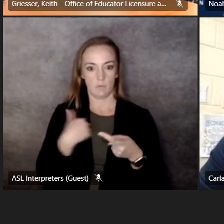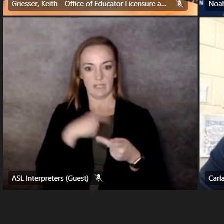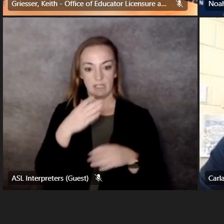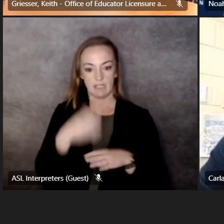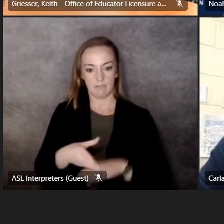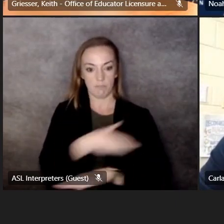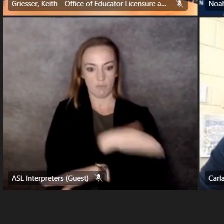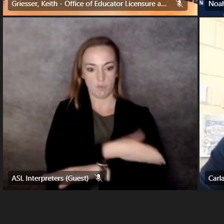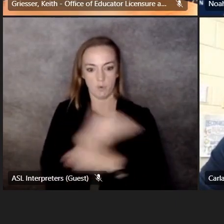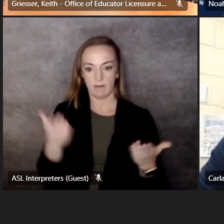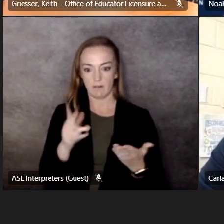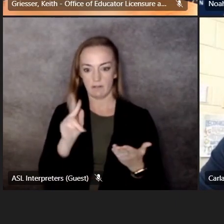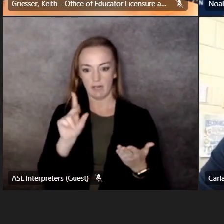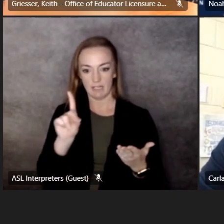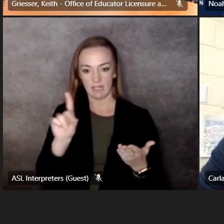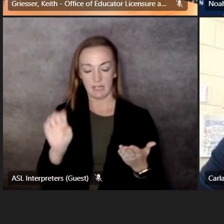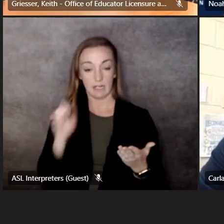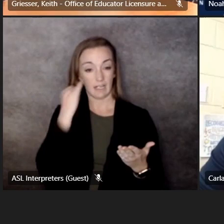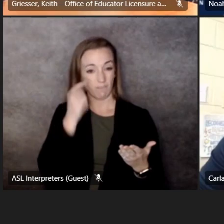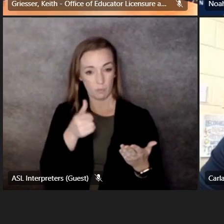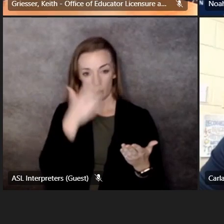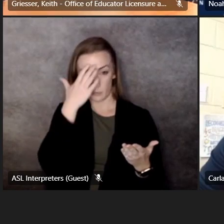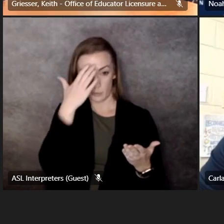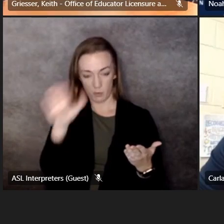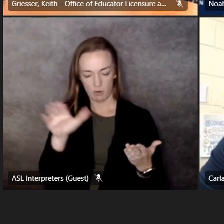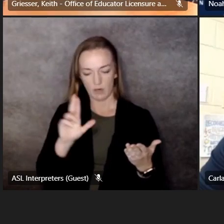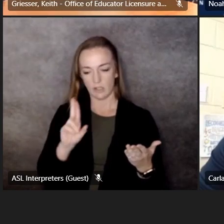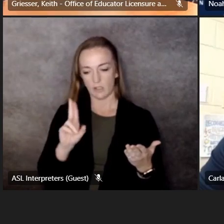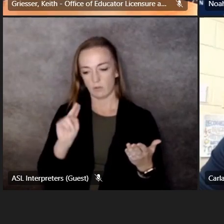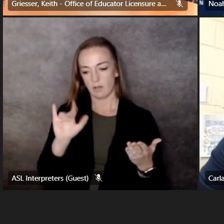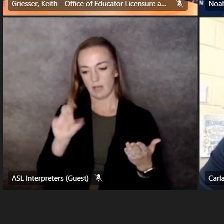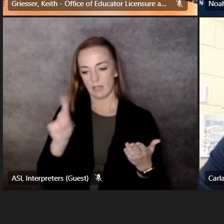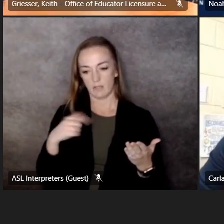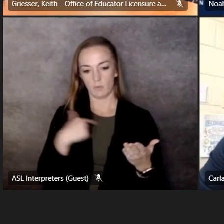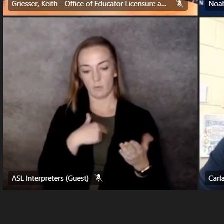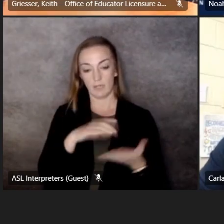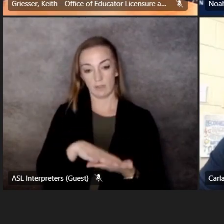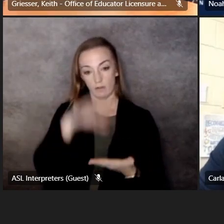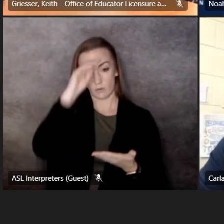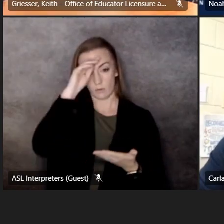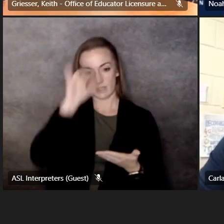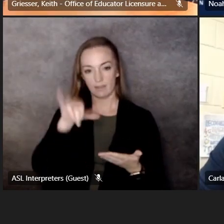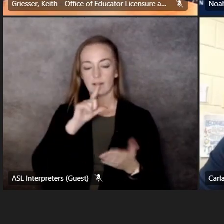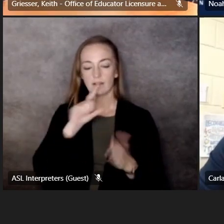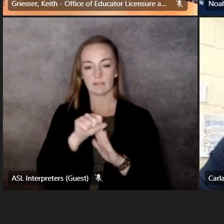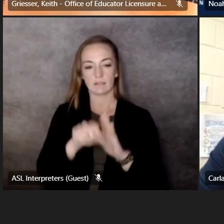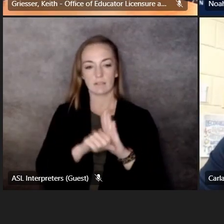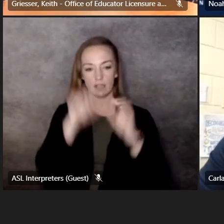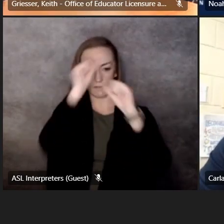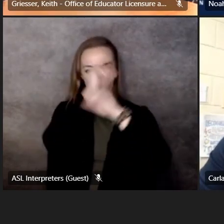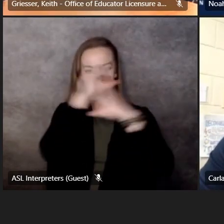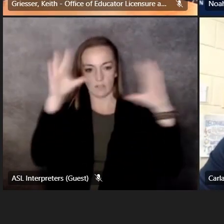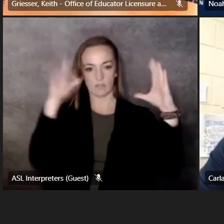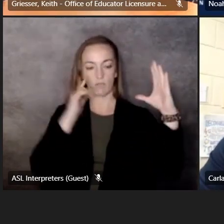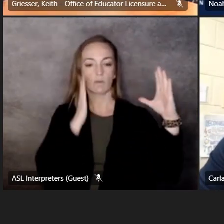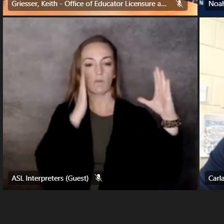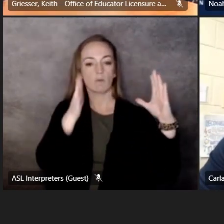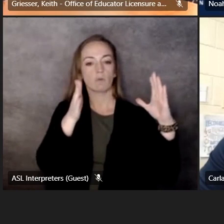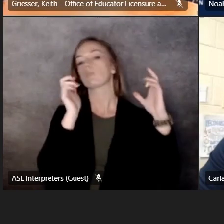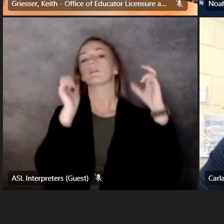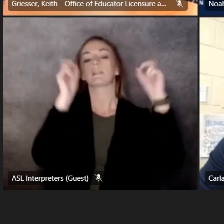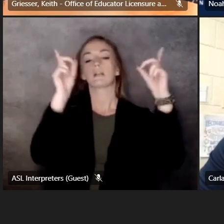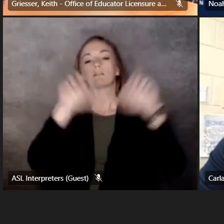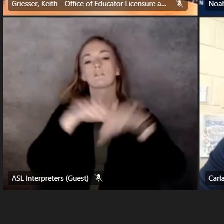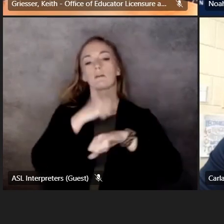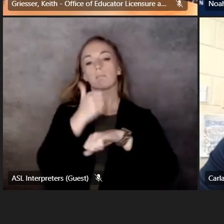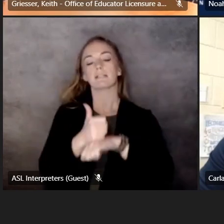Excuse me. If you're not familiar, United We Learn is the state vision for the future of education. It was based on a listening tour